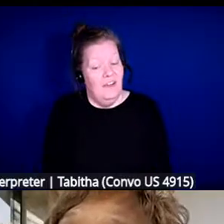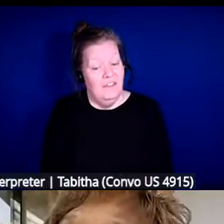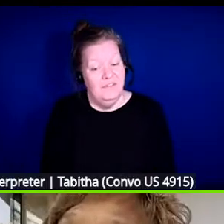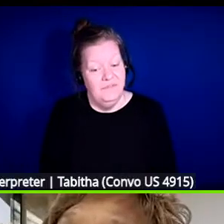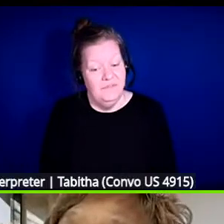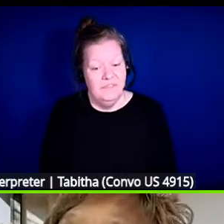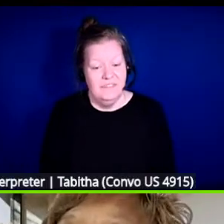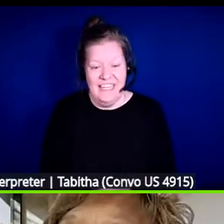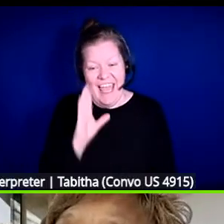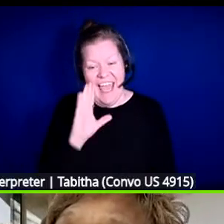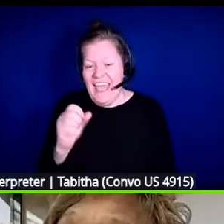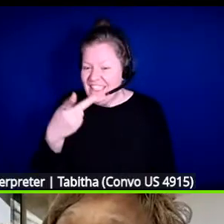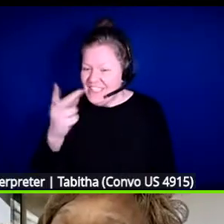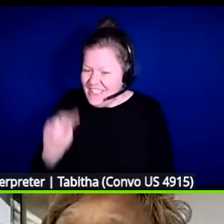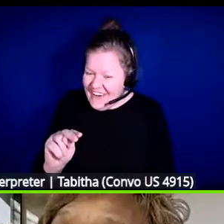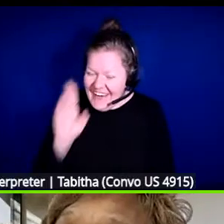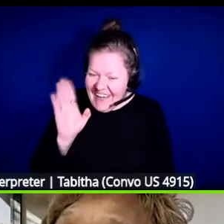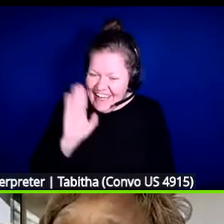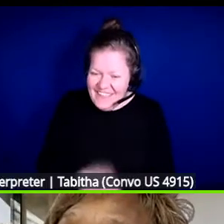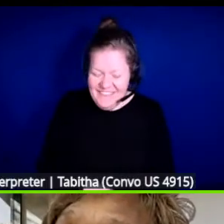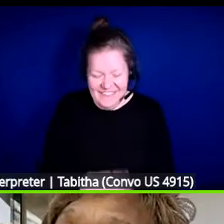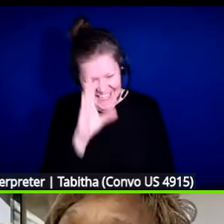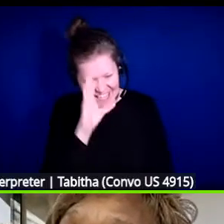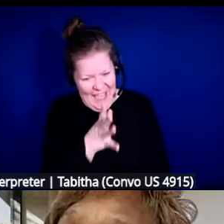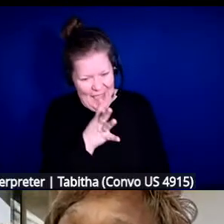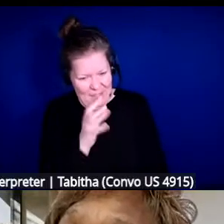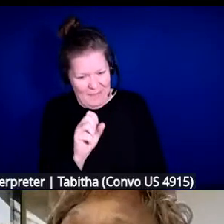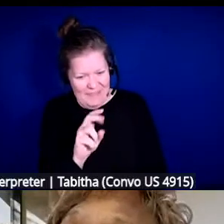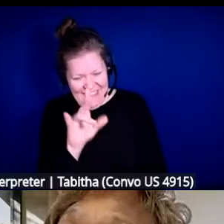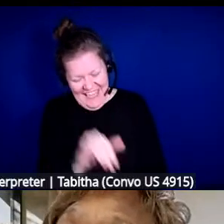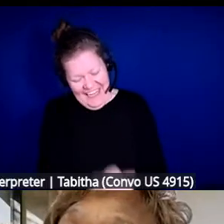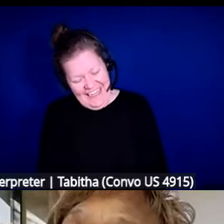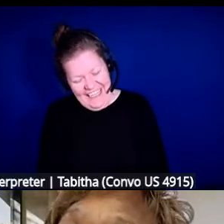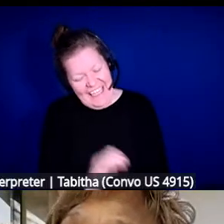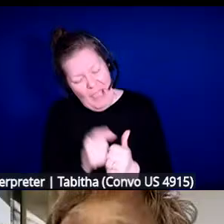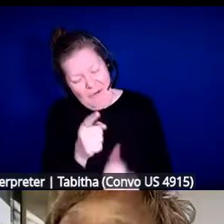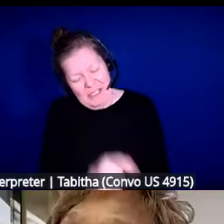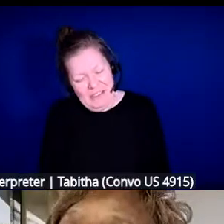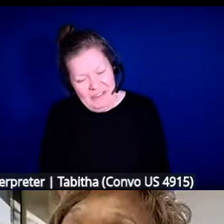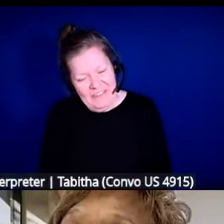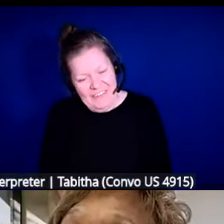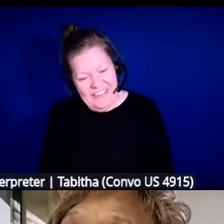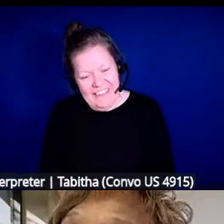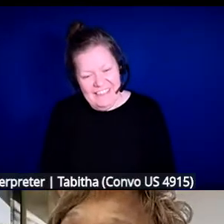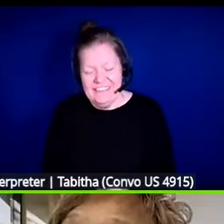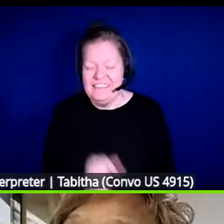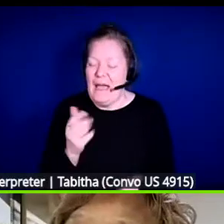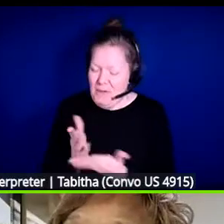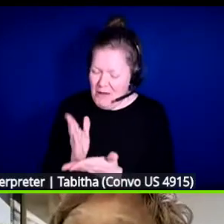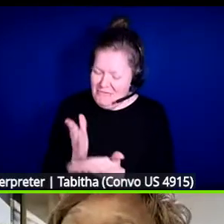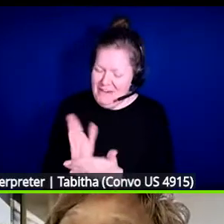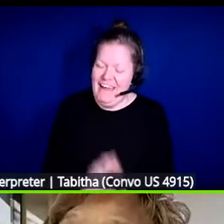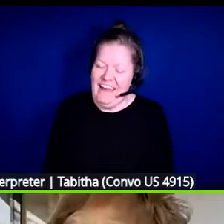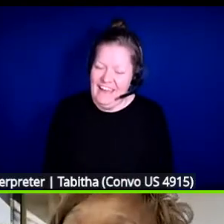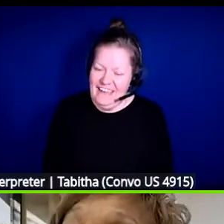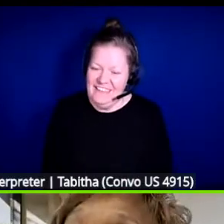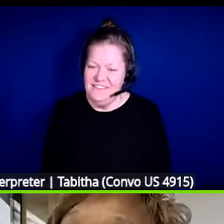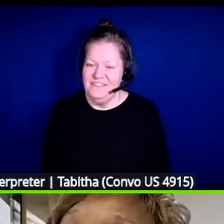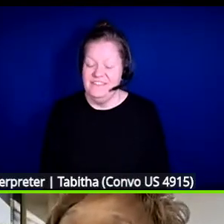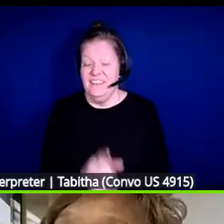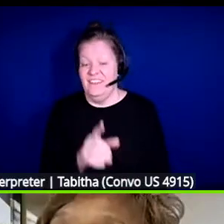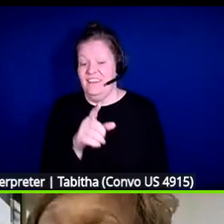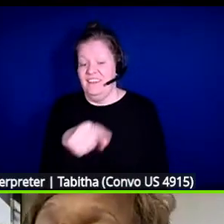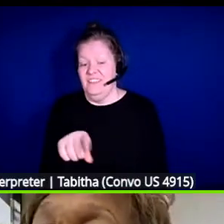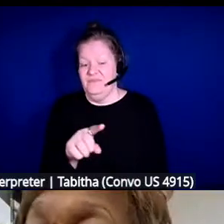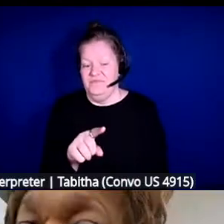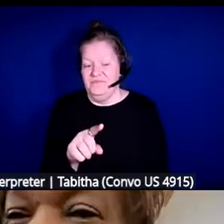Hi, Sharon. hi, Mama Sandy. How are you? All right. See, Louis calling me